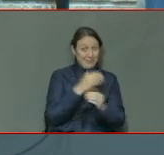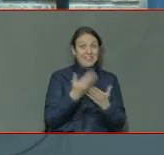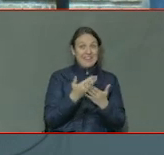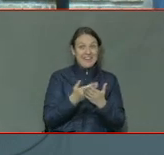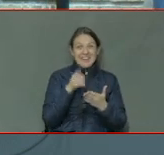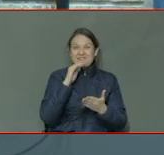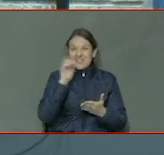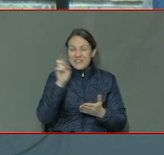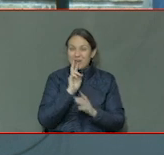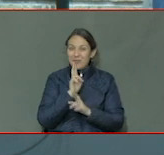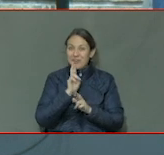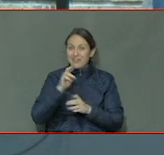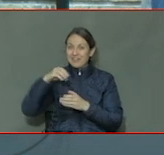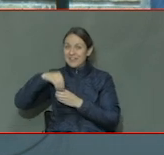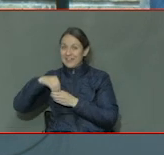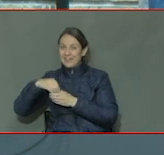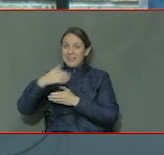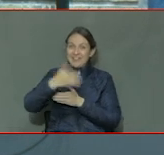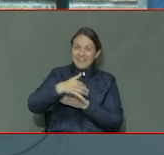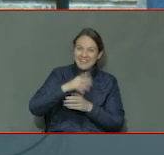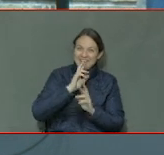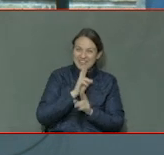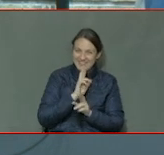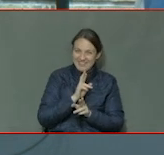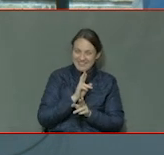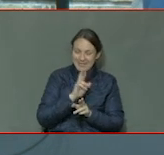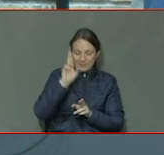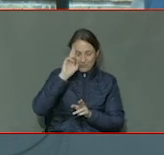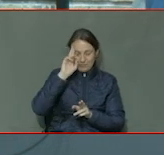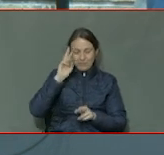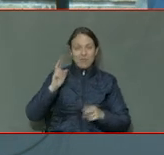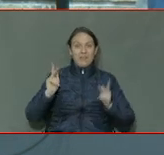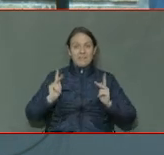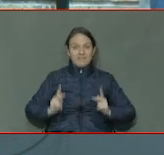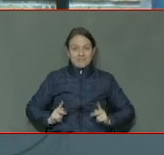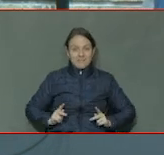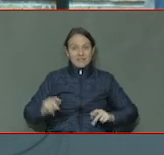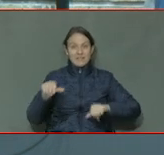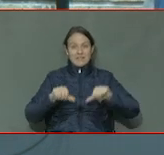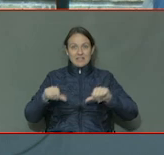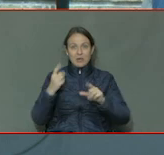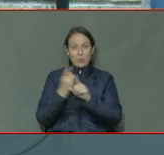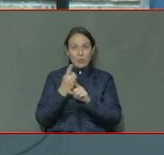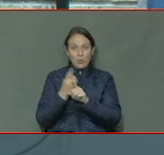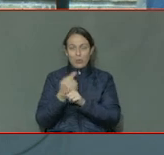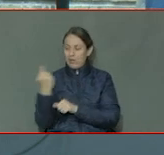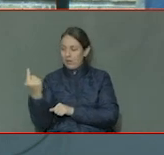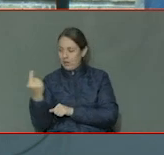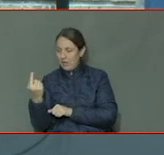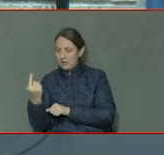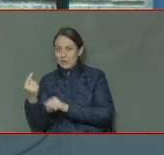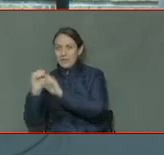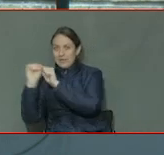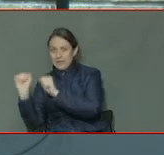exothermic reactions. So please remember, all physics, isolated system. All chemistry, closed